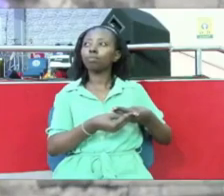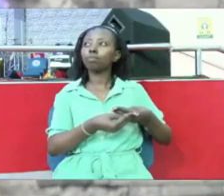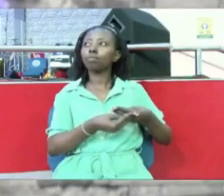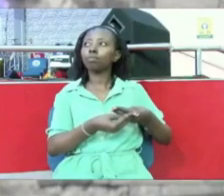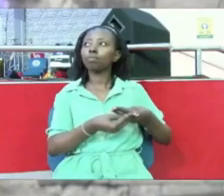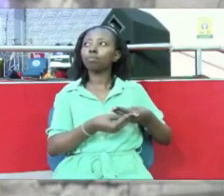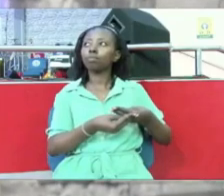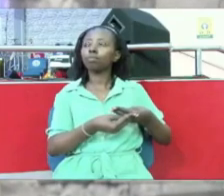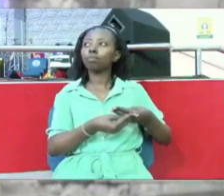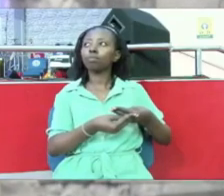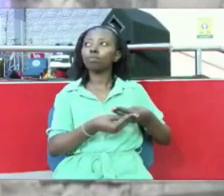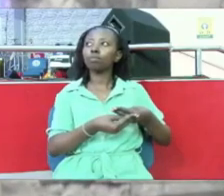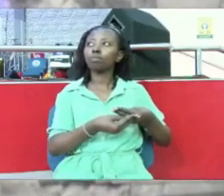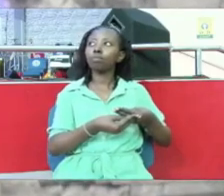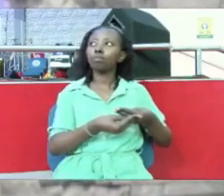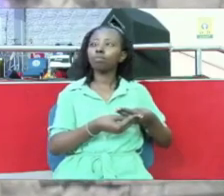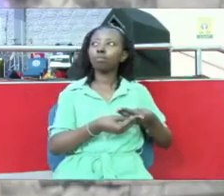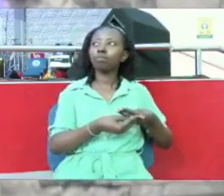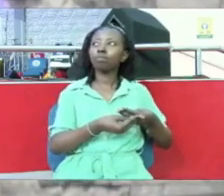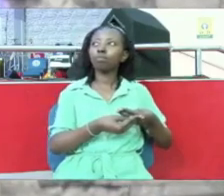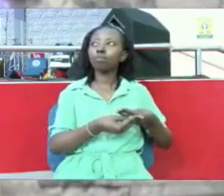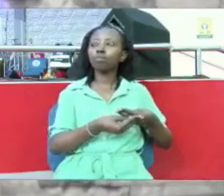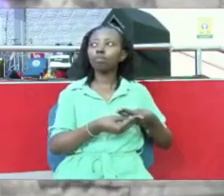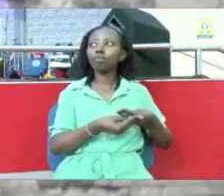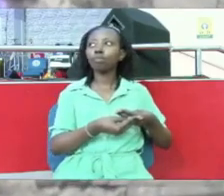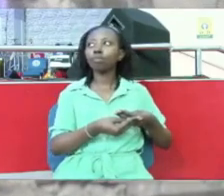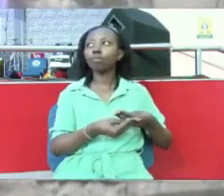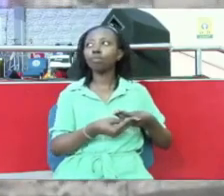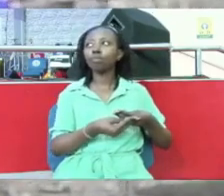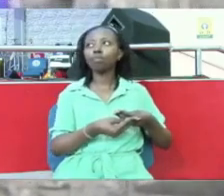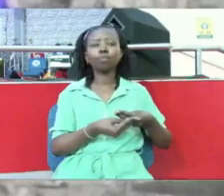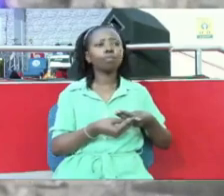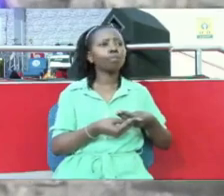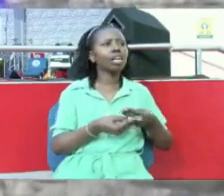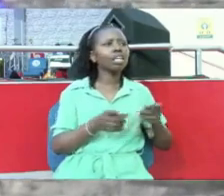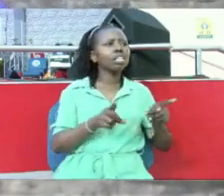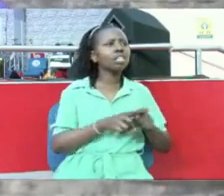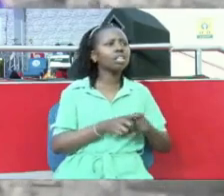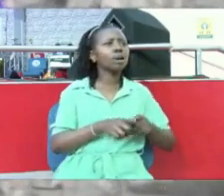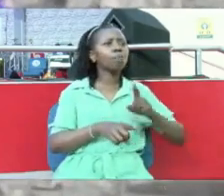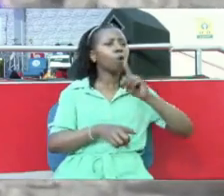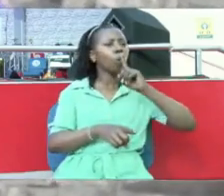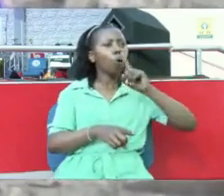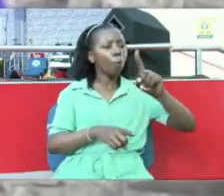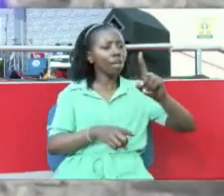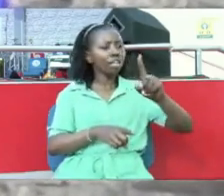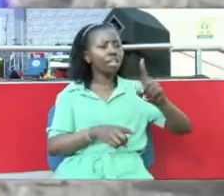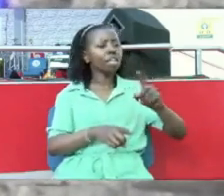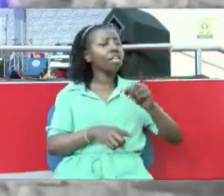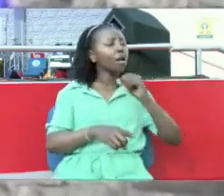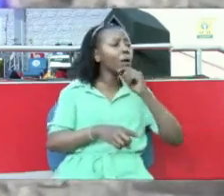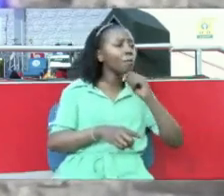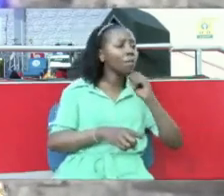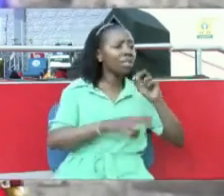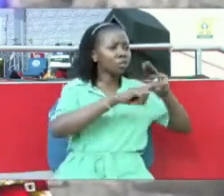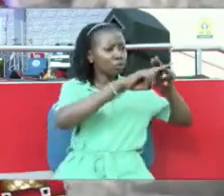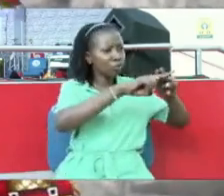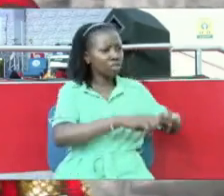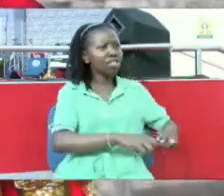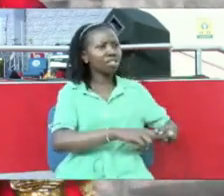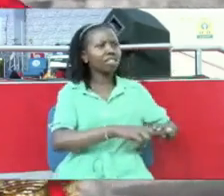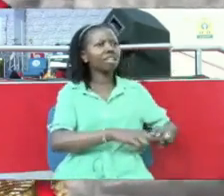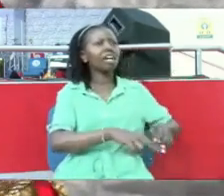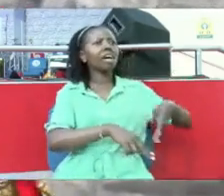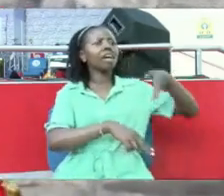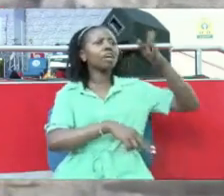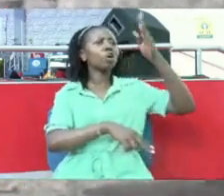ingewawezesha wakaweze kupokea vitu kutoka kwake. He commanded them to sit down and fed only those who